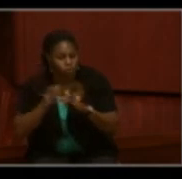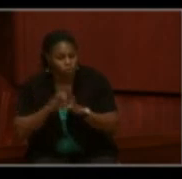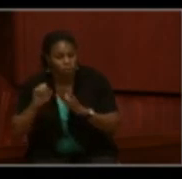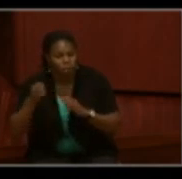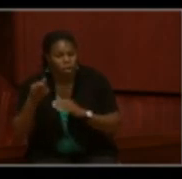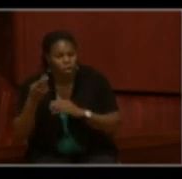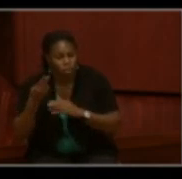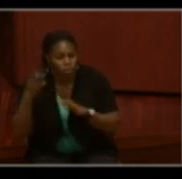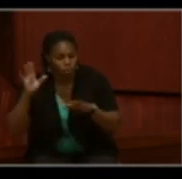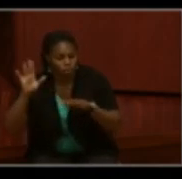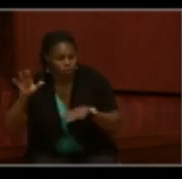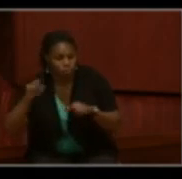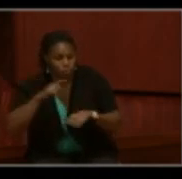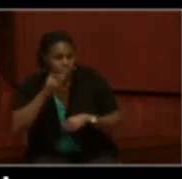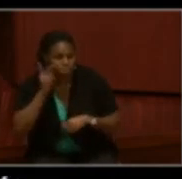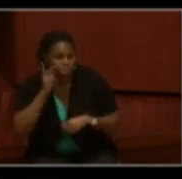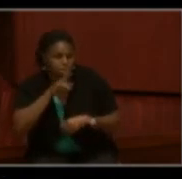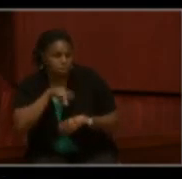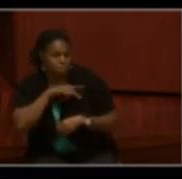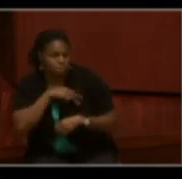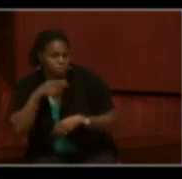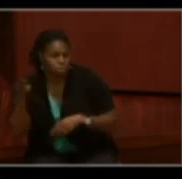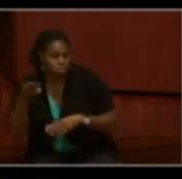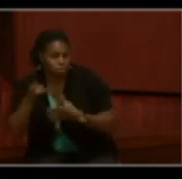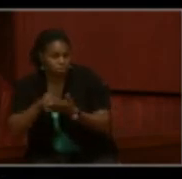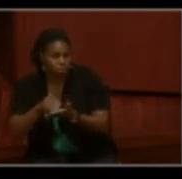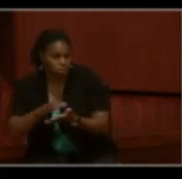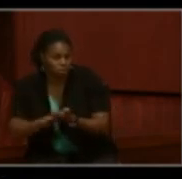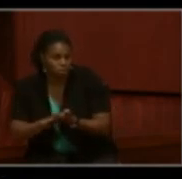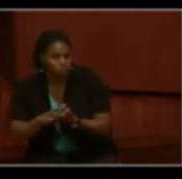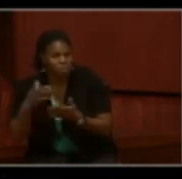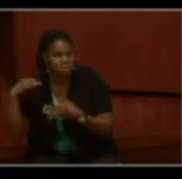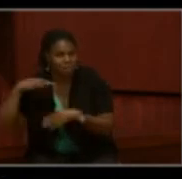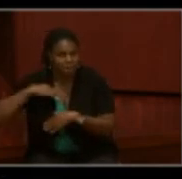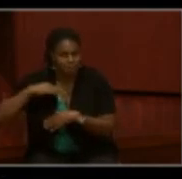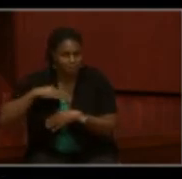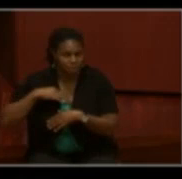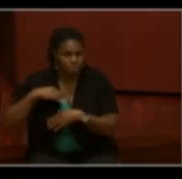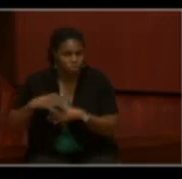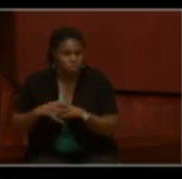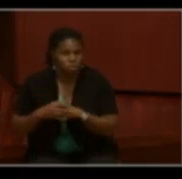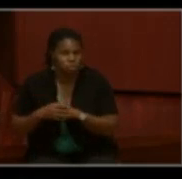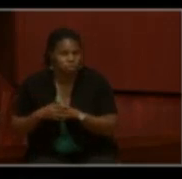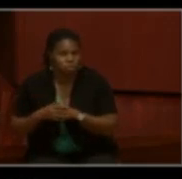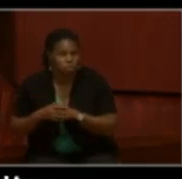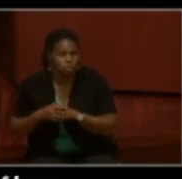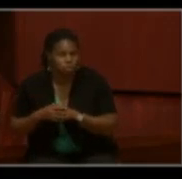see the personal history document is a application.